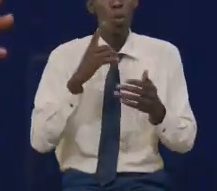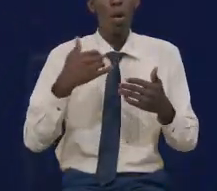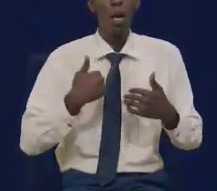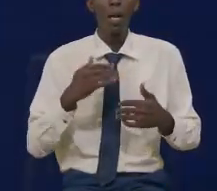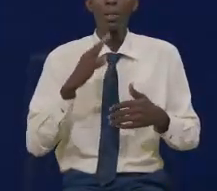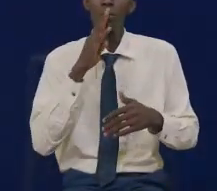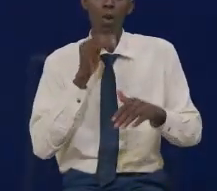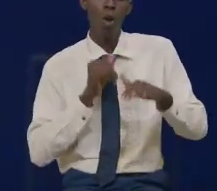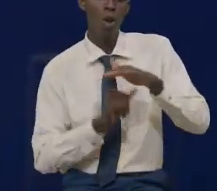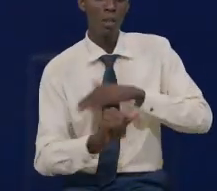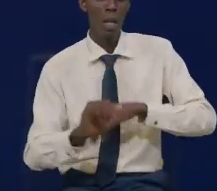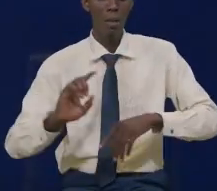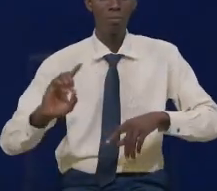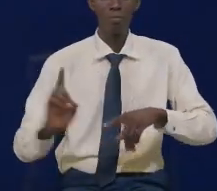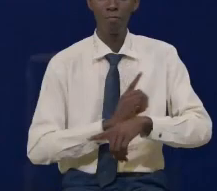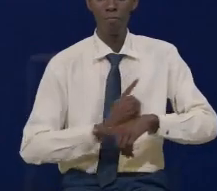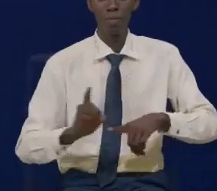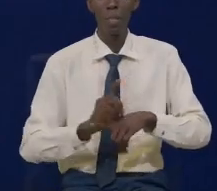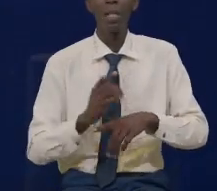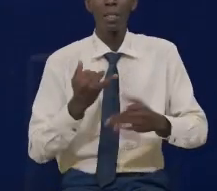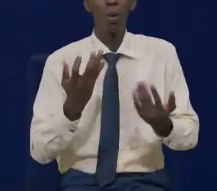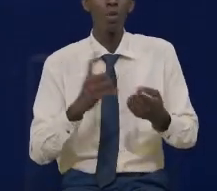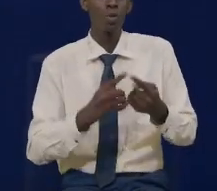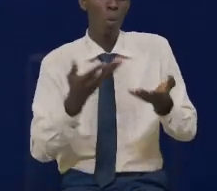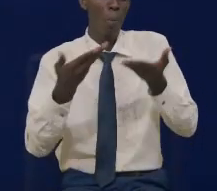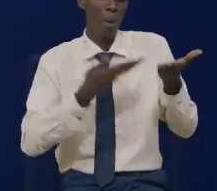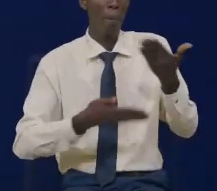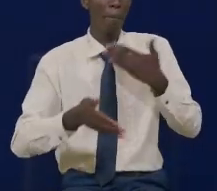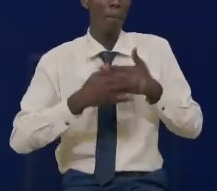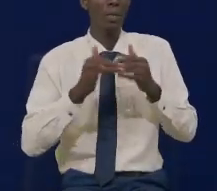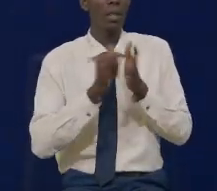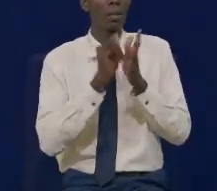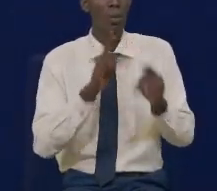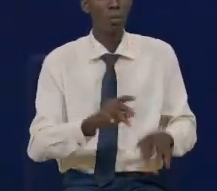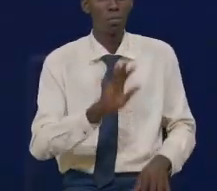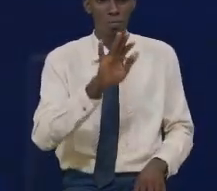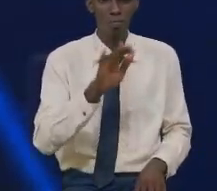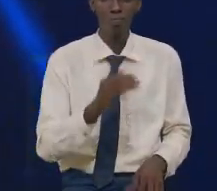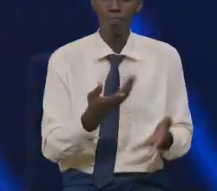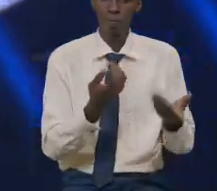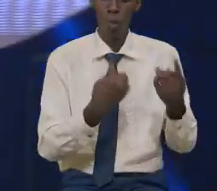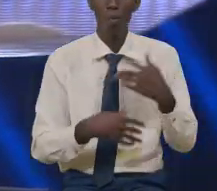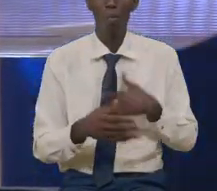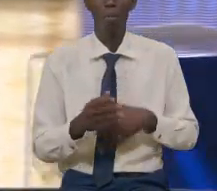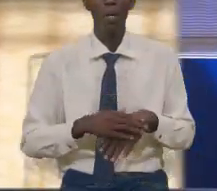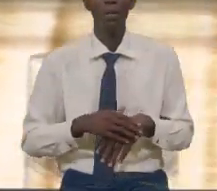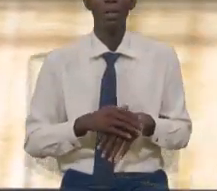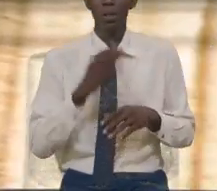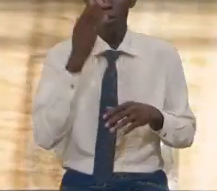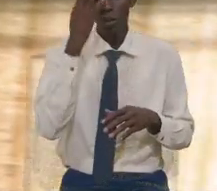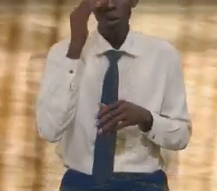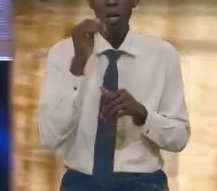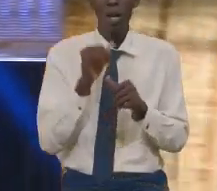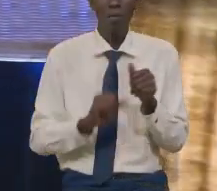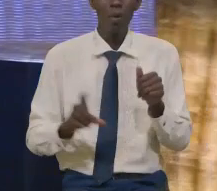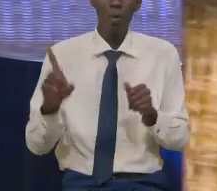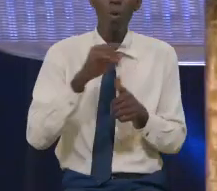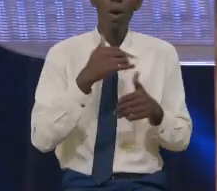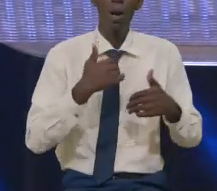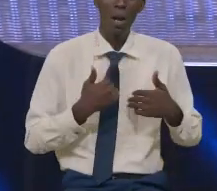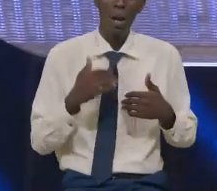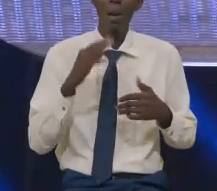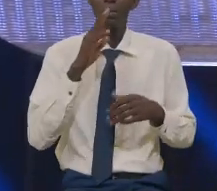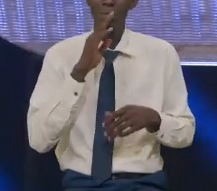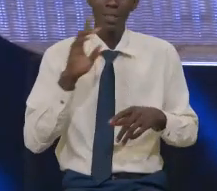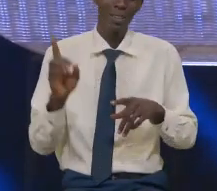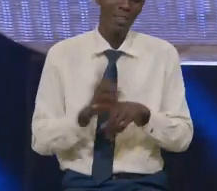discipline, and now you want to restore him. You call him. Now, don't you understand? Everybody who has been under disciplines